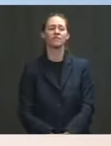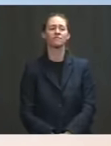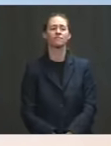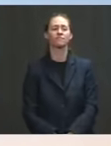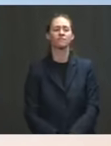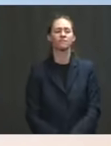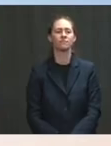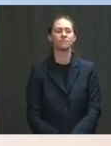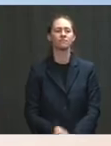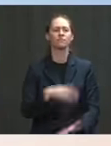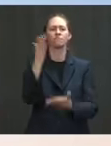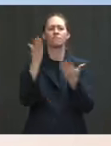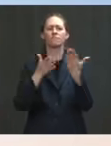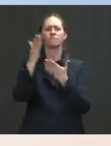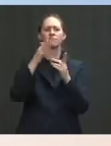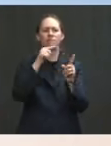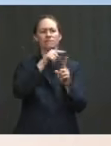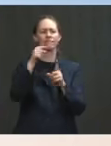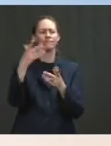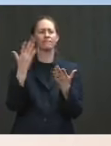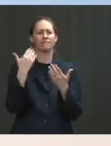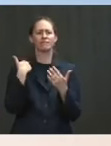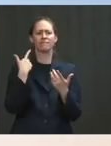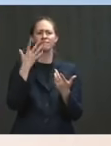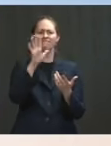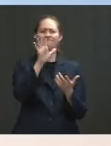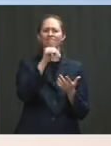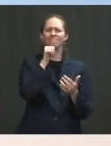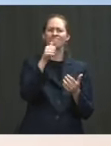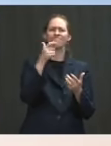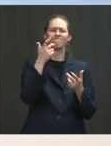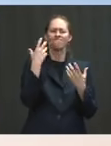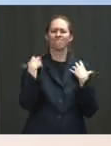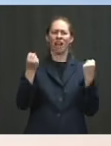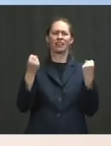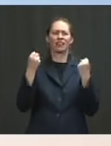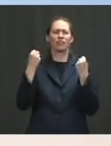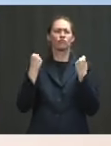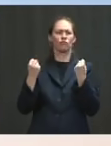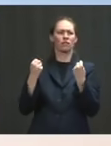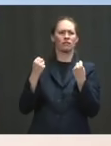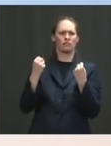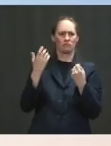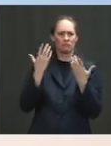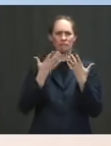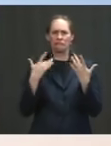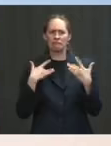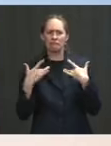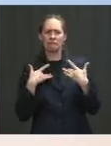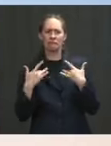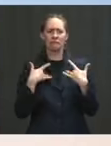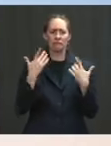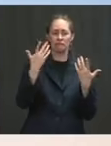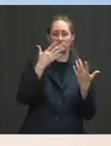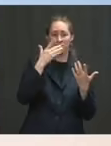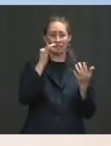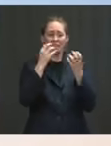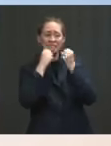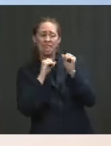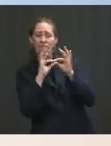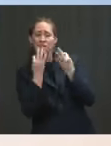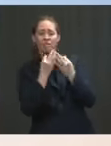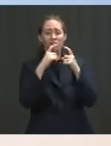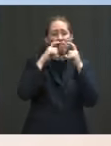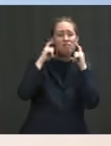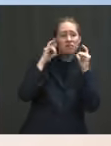immunocompromised or they have concerns about health issues in their own family or themselves, to continue to wear a mask or whatever they may choose. But we go by the